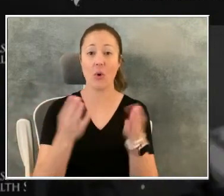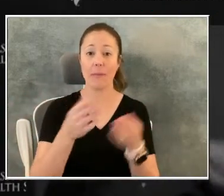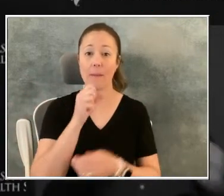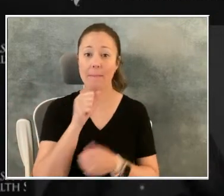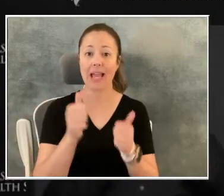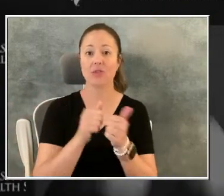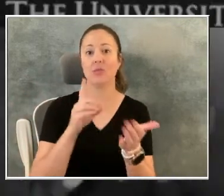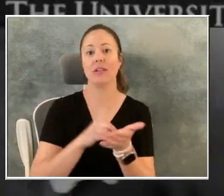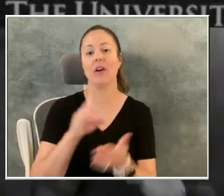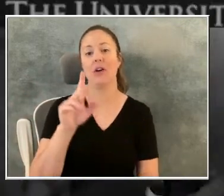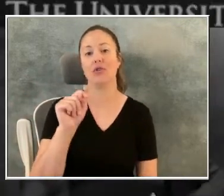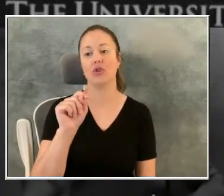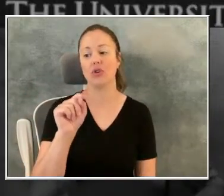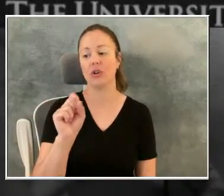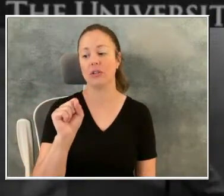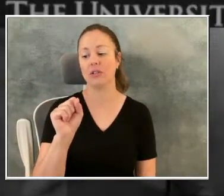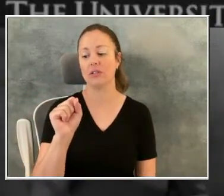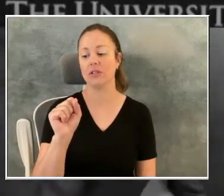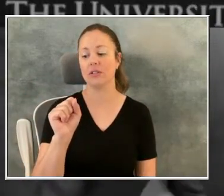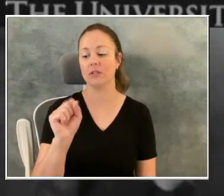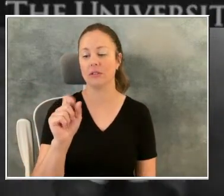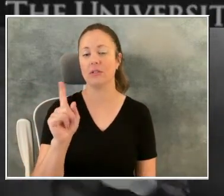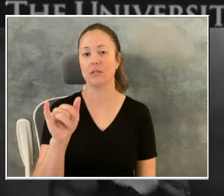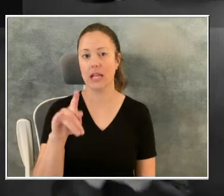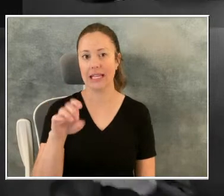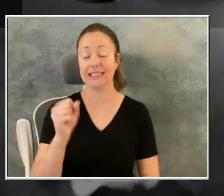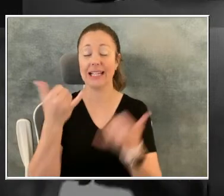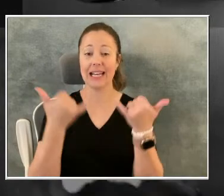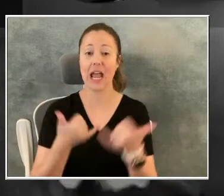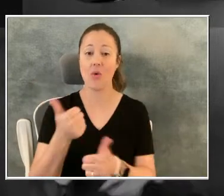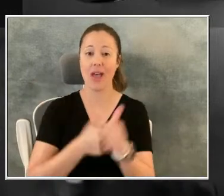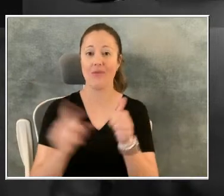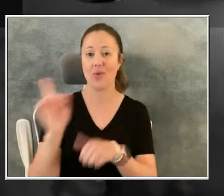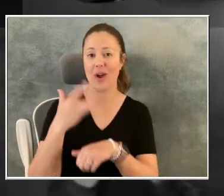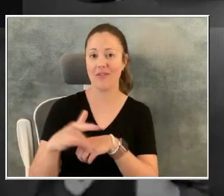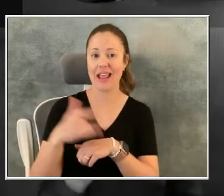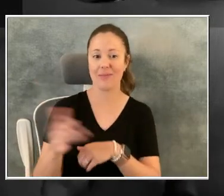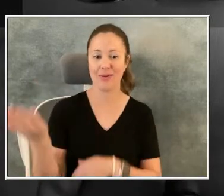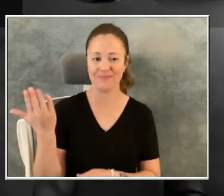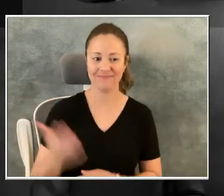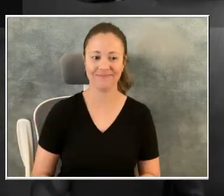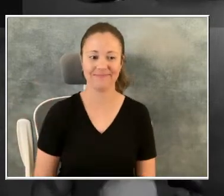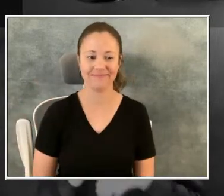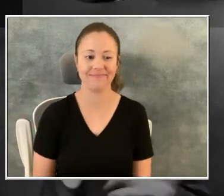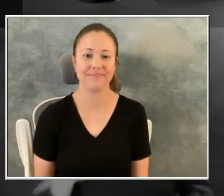with Dr. Stites podcasts. Now everywhere podcasts are available.